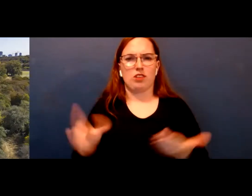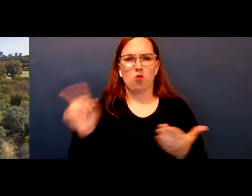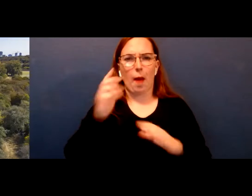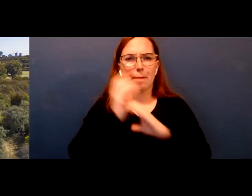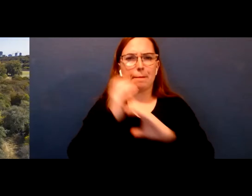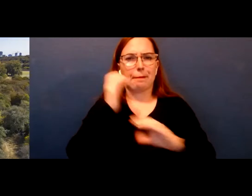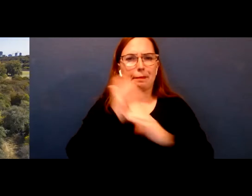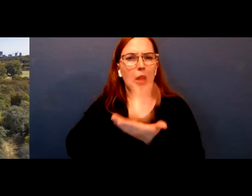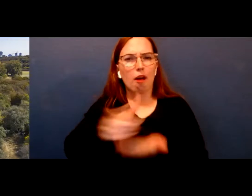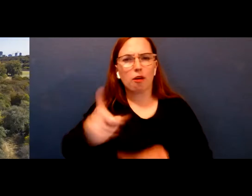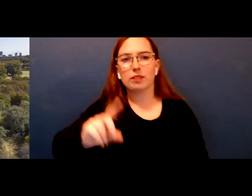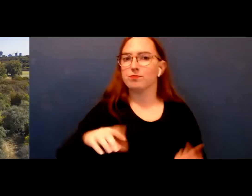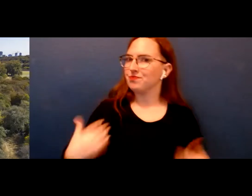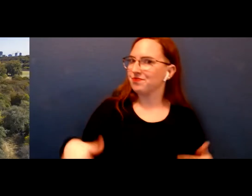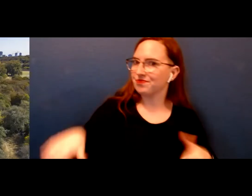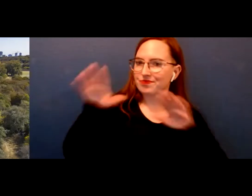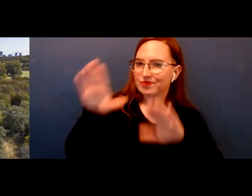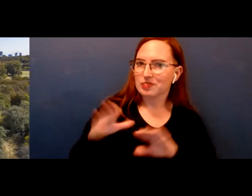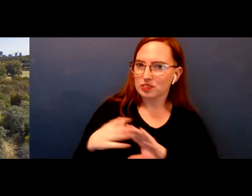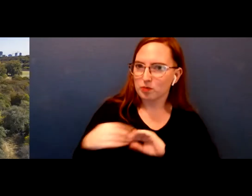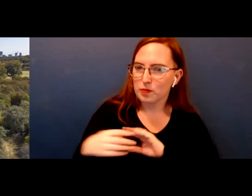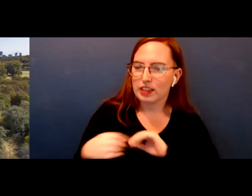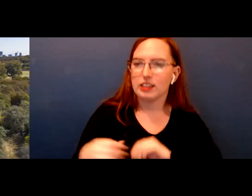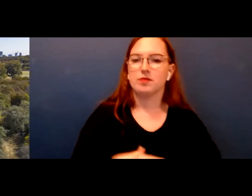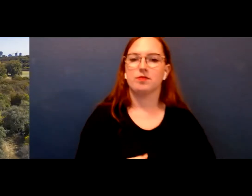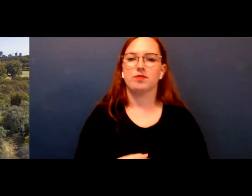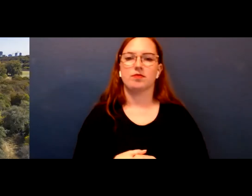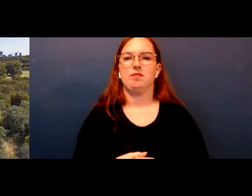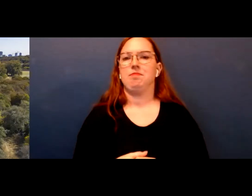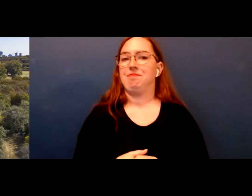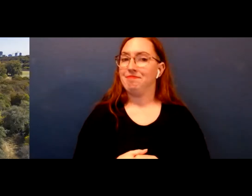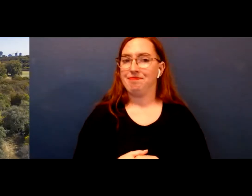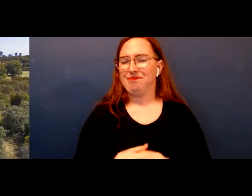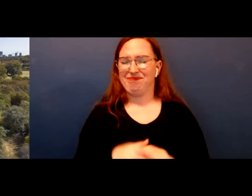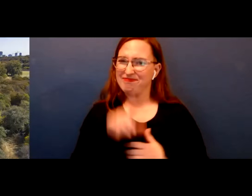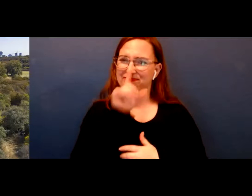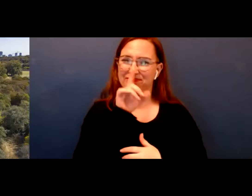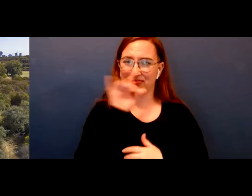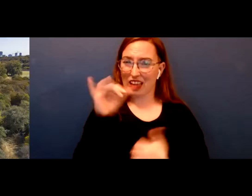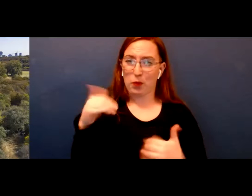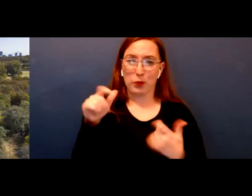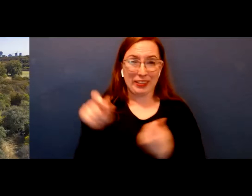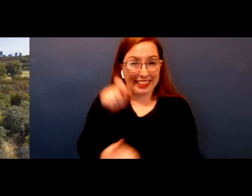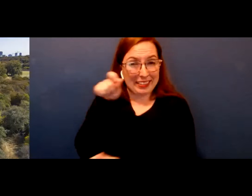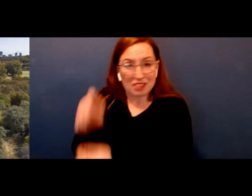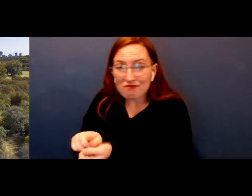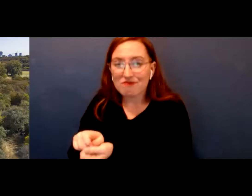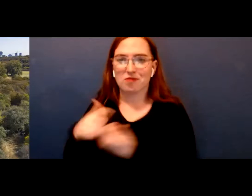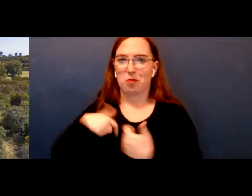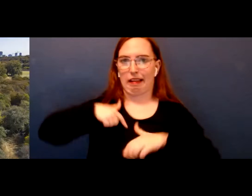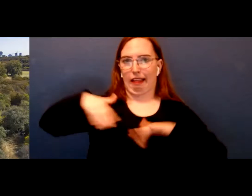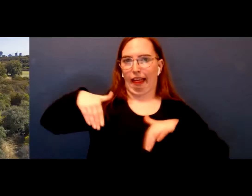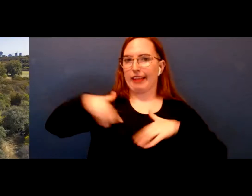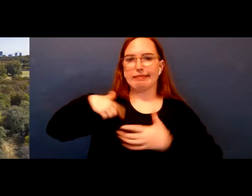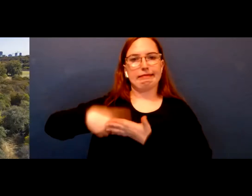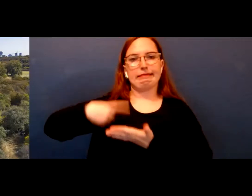That's a really great comment. And we haven't yet gotten to that level of detail of where buses would park,